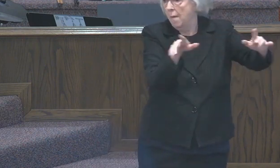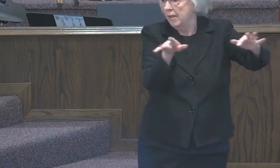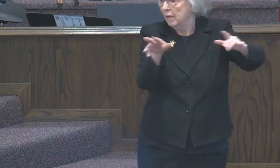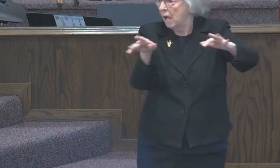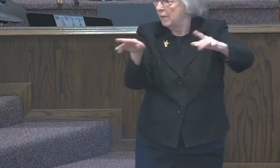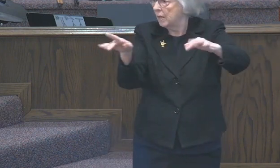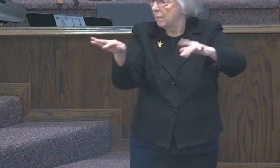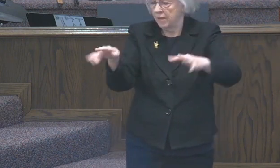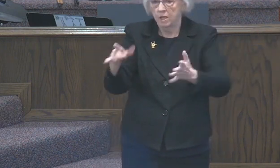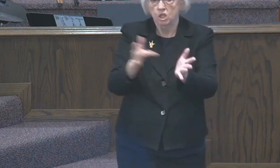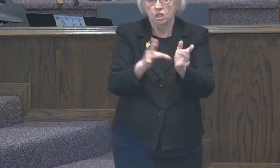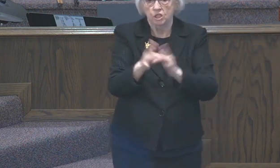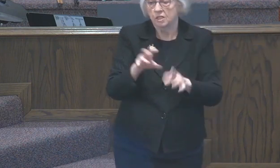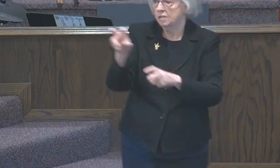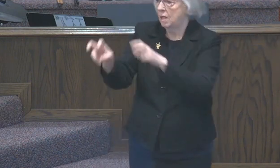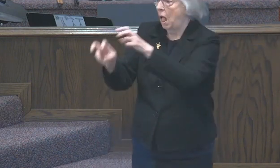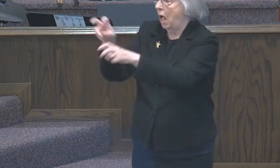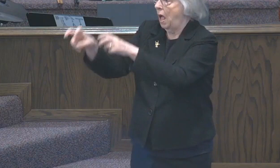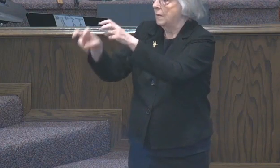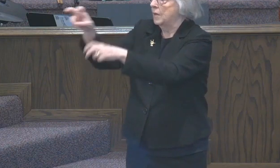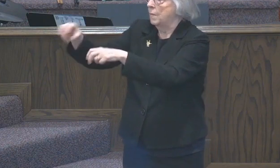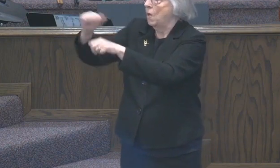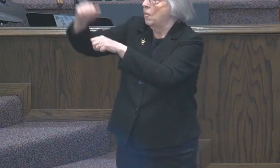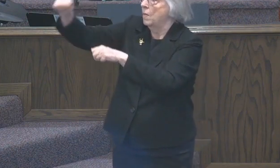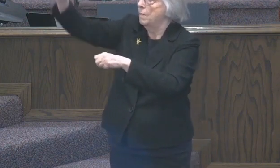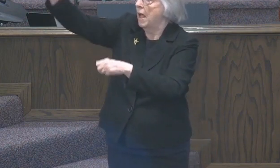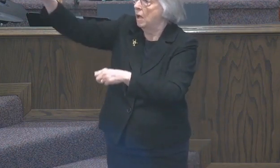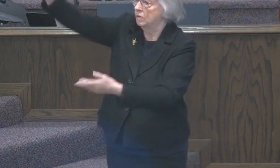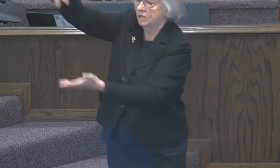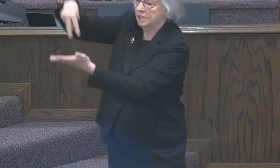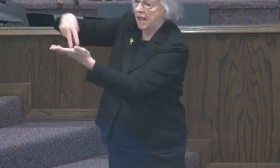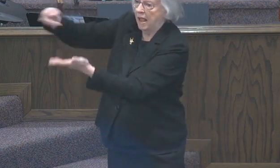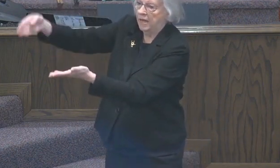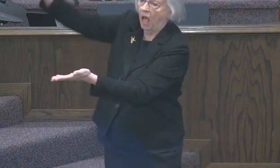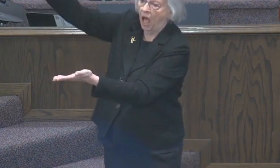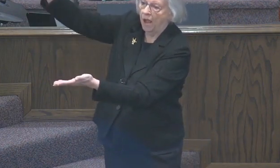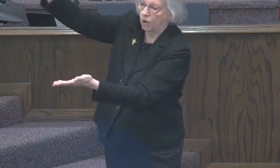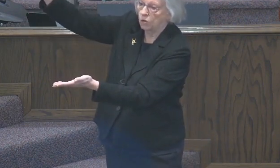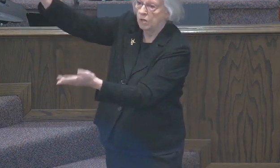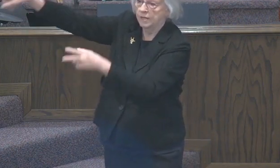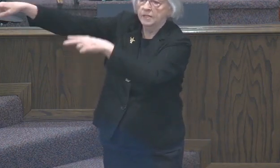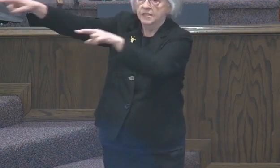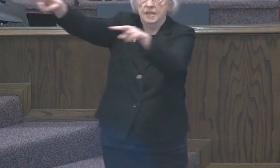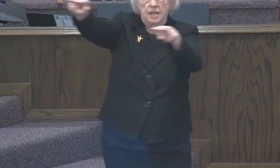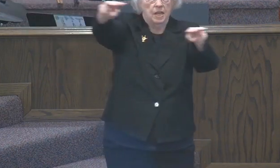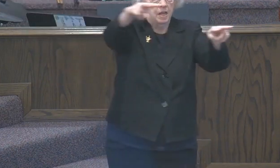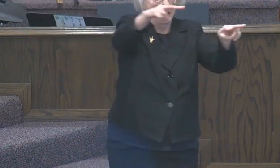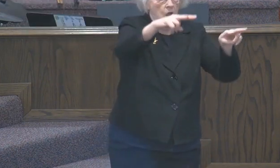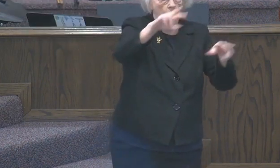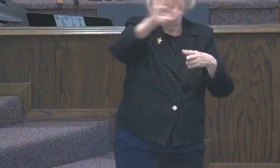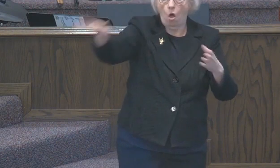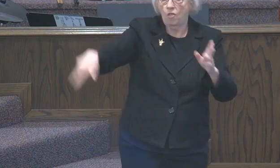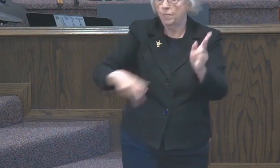seated, his disciples came to him, and he opened his mouth, and he said to them, and he taught them. Jesus is teaching